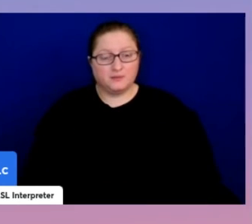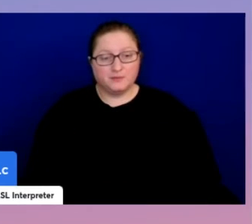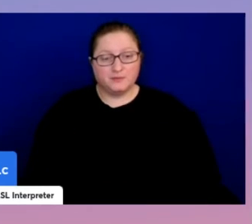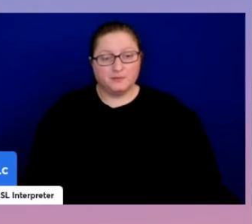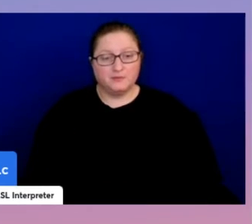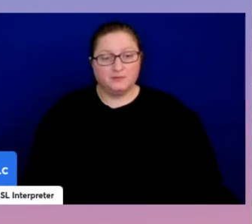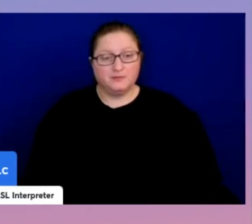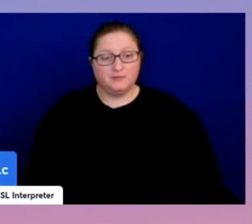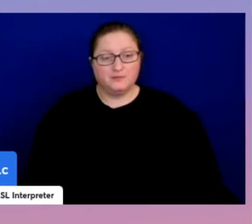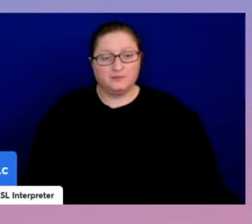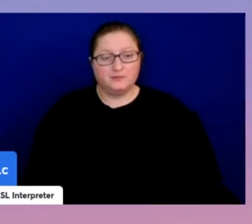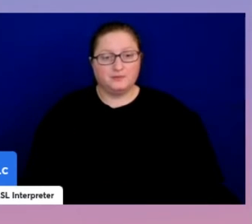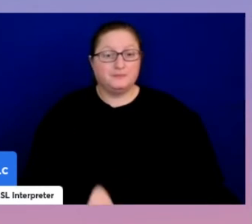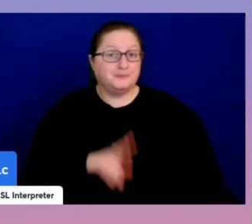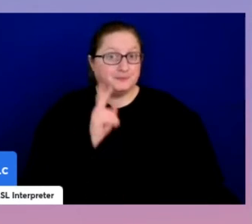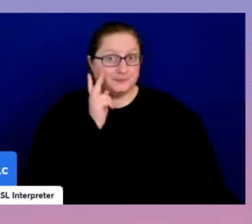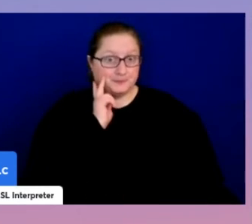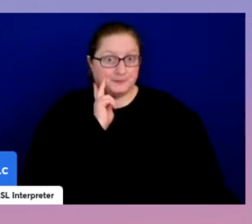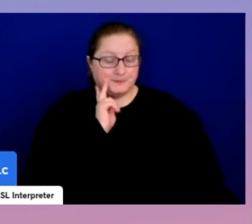Let's see.